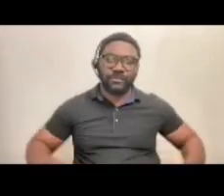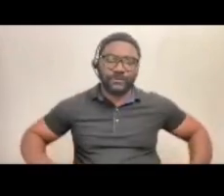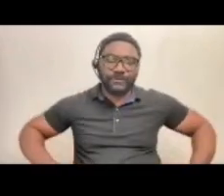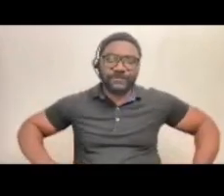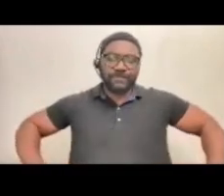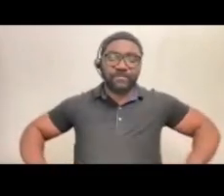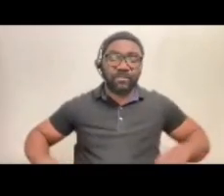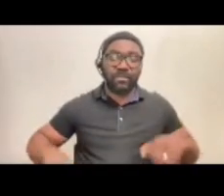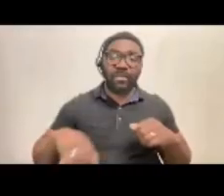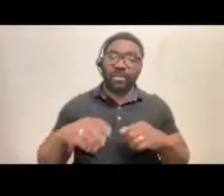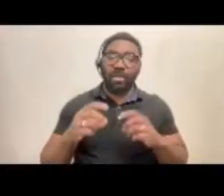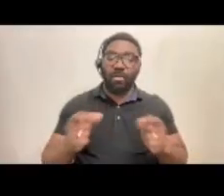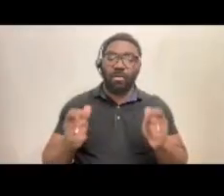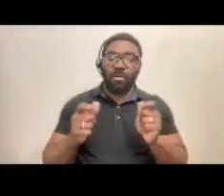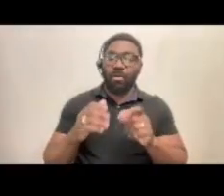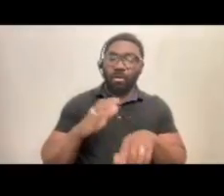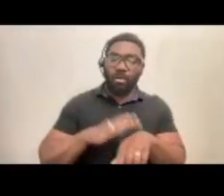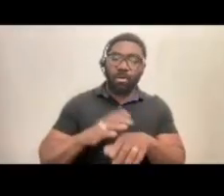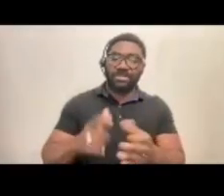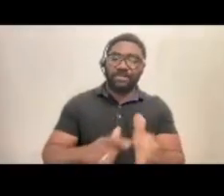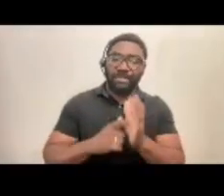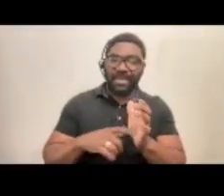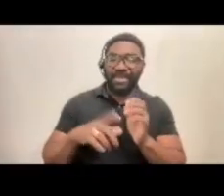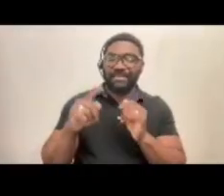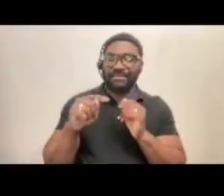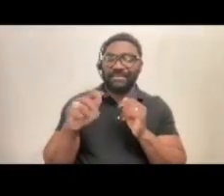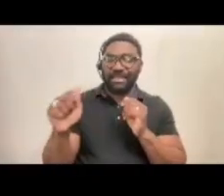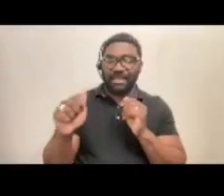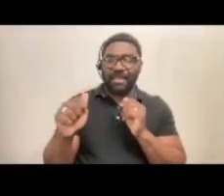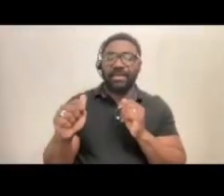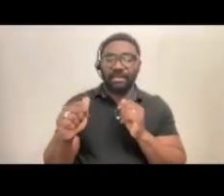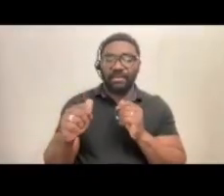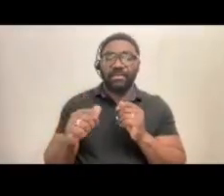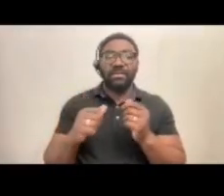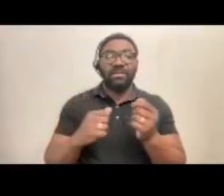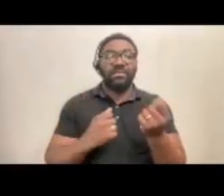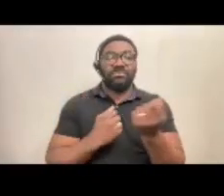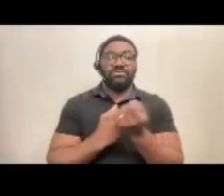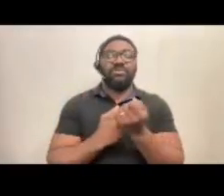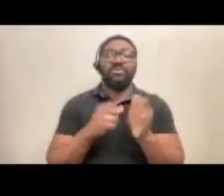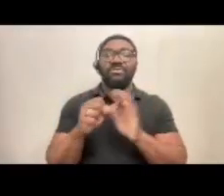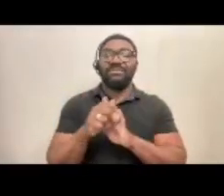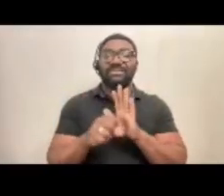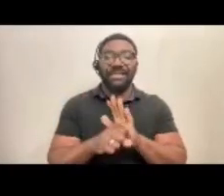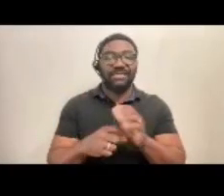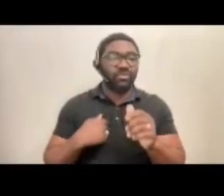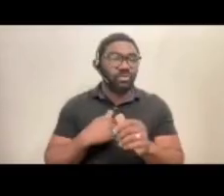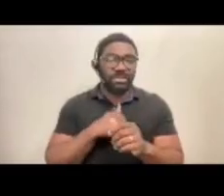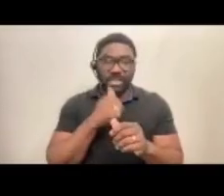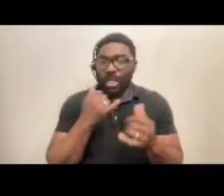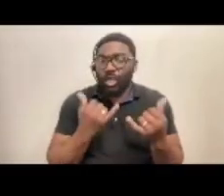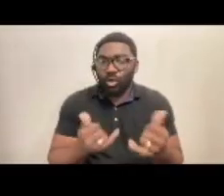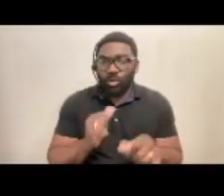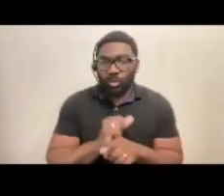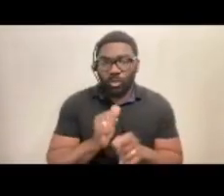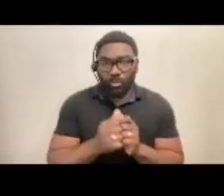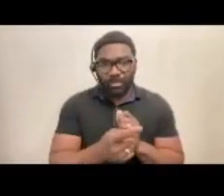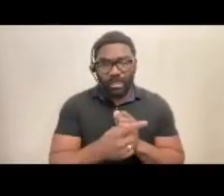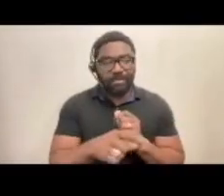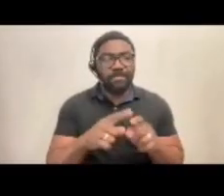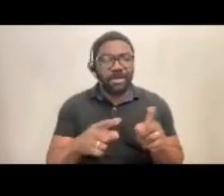This on-demand TA is designed to states that we are not currently working with that really have a discrete question that needs to be